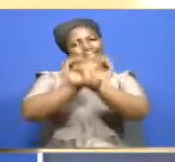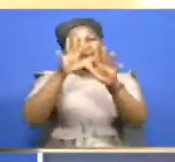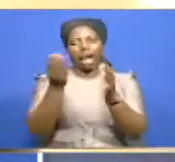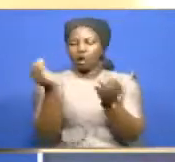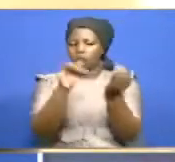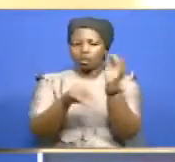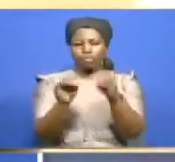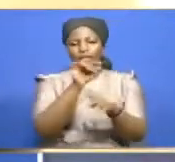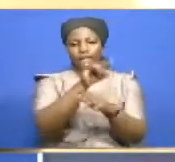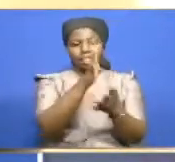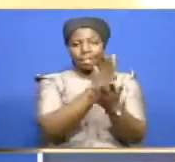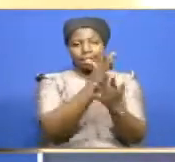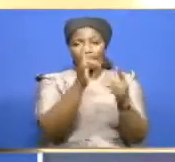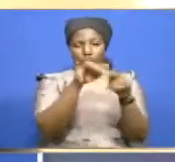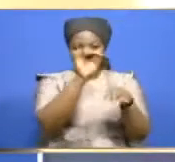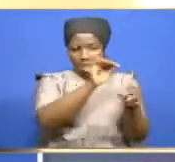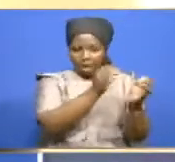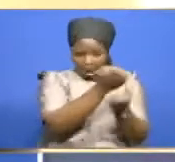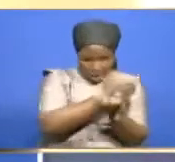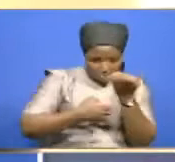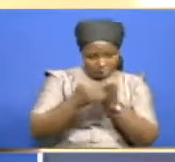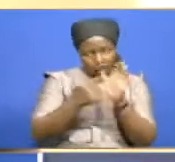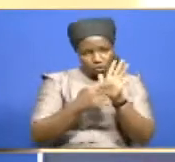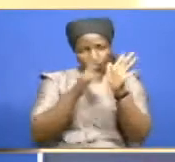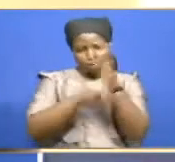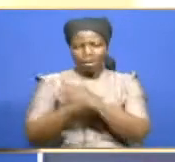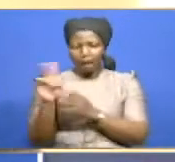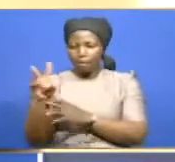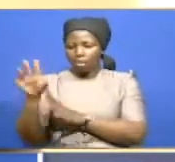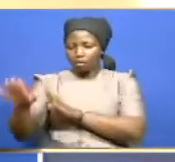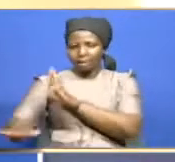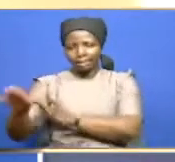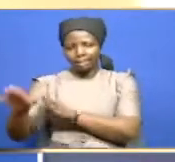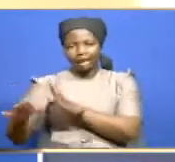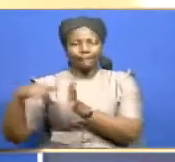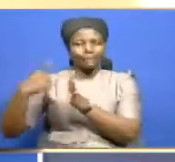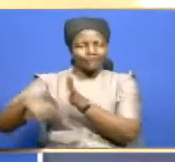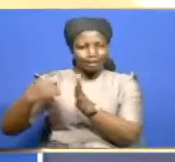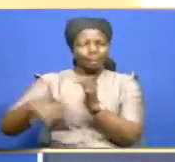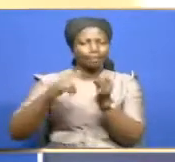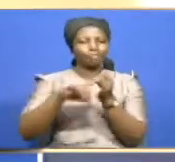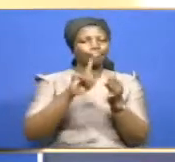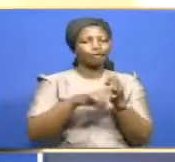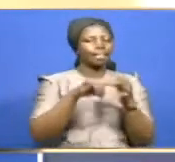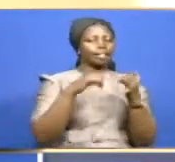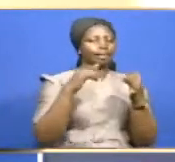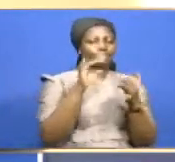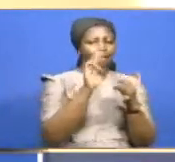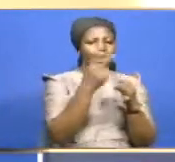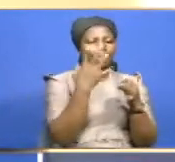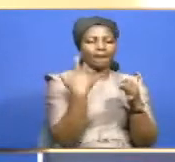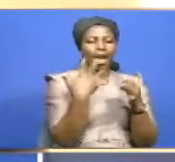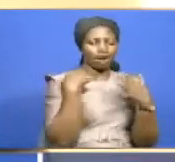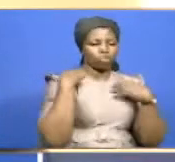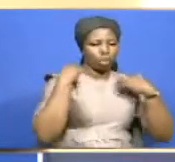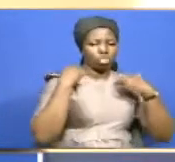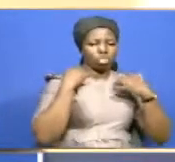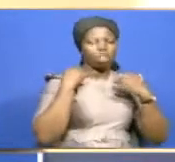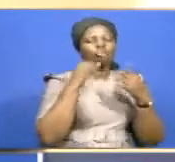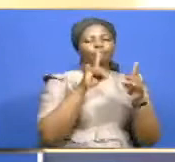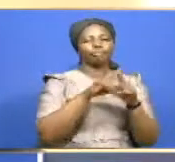and illustrates that both the textile industry and second-hand clothes and footwear sectors can